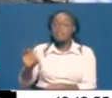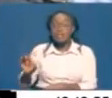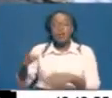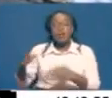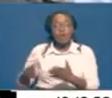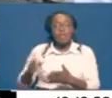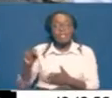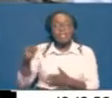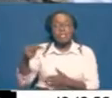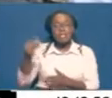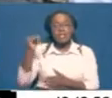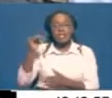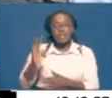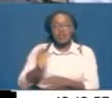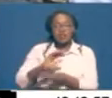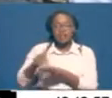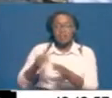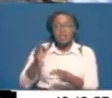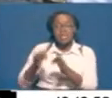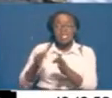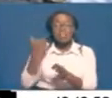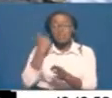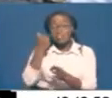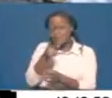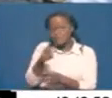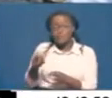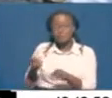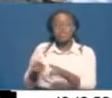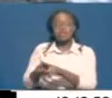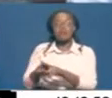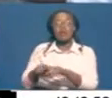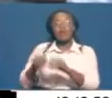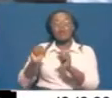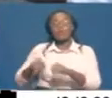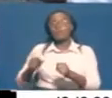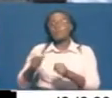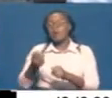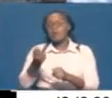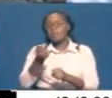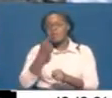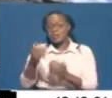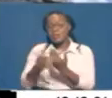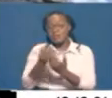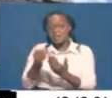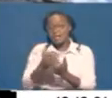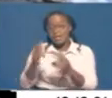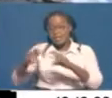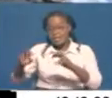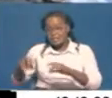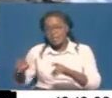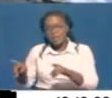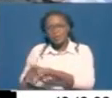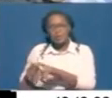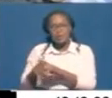in case you are sick, you can seek medical care even in the